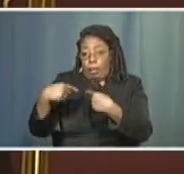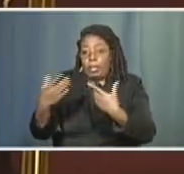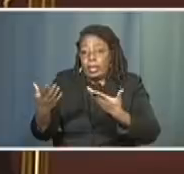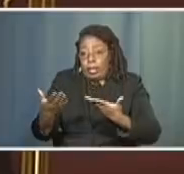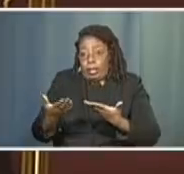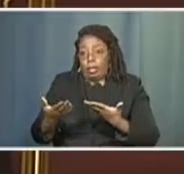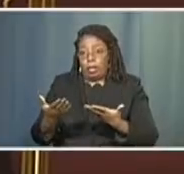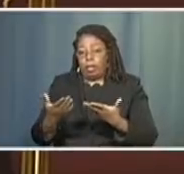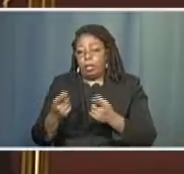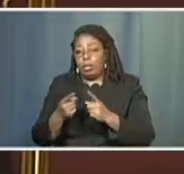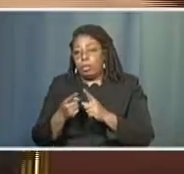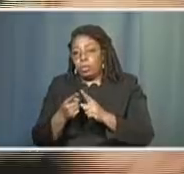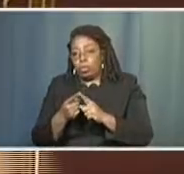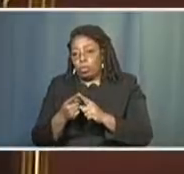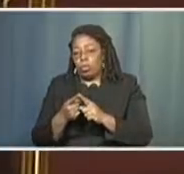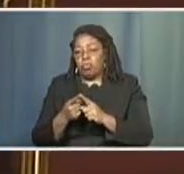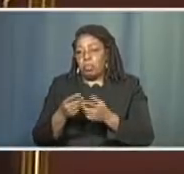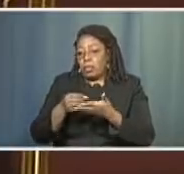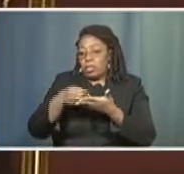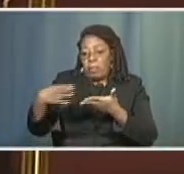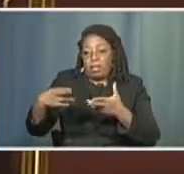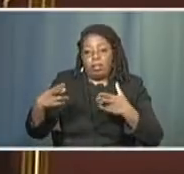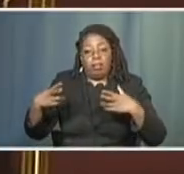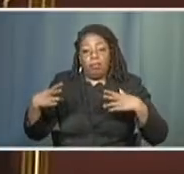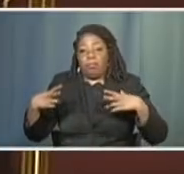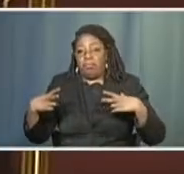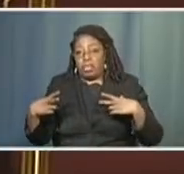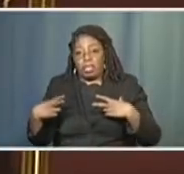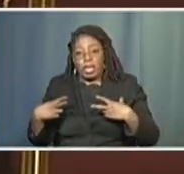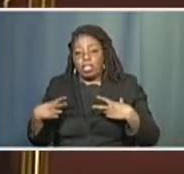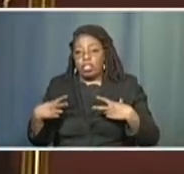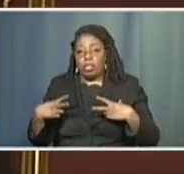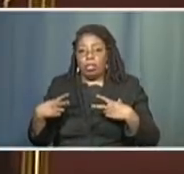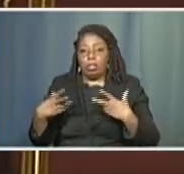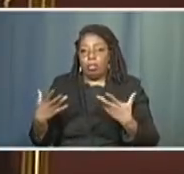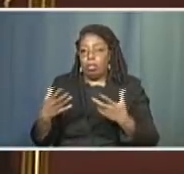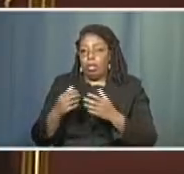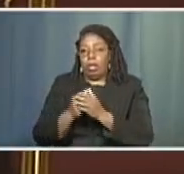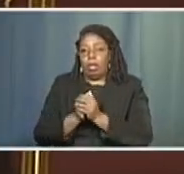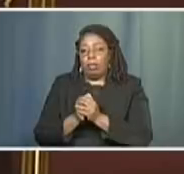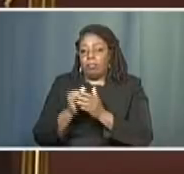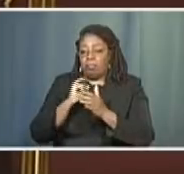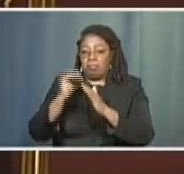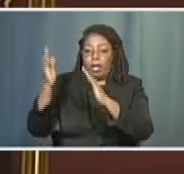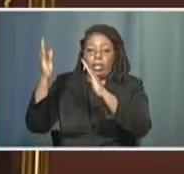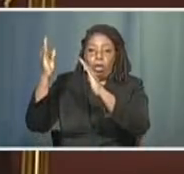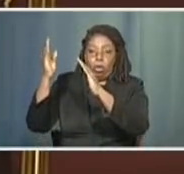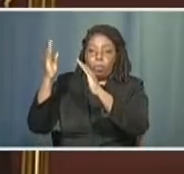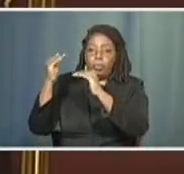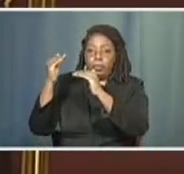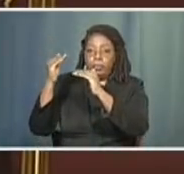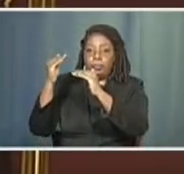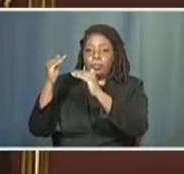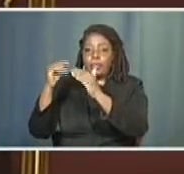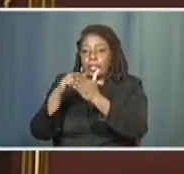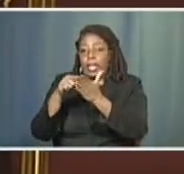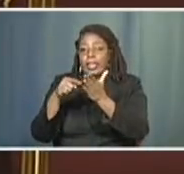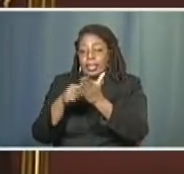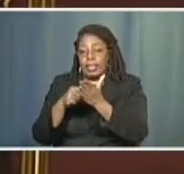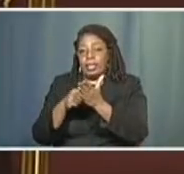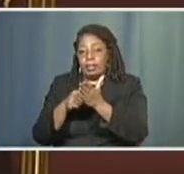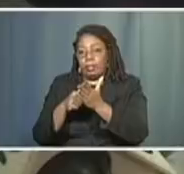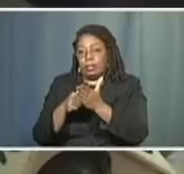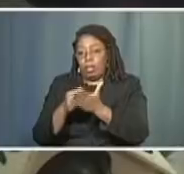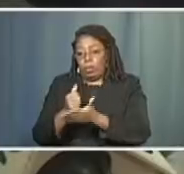to spending their vacation there. So of course I hope that this will